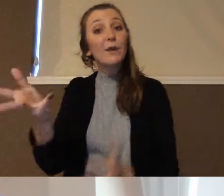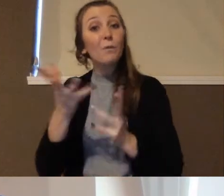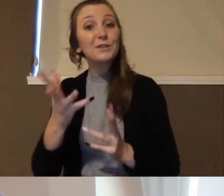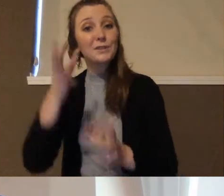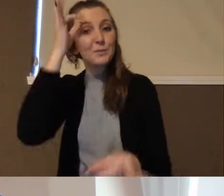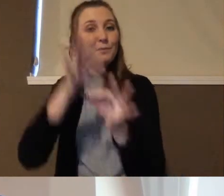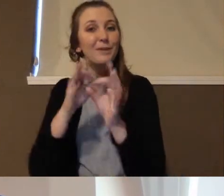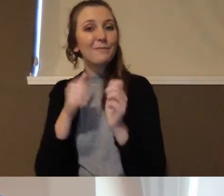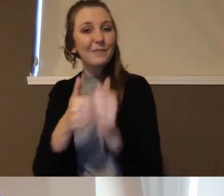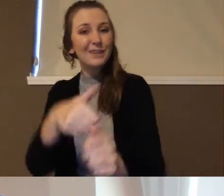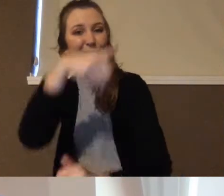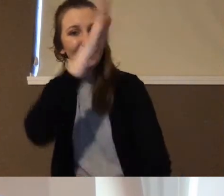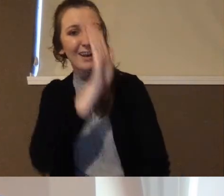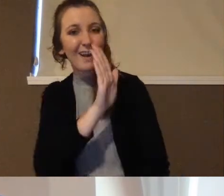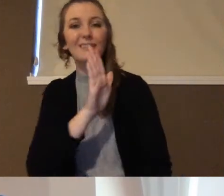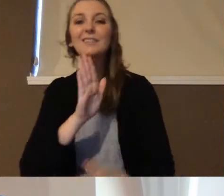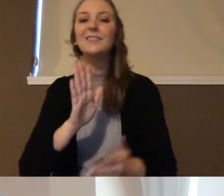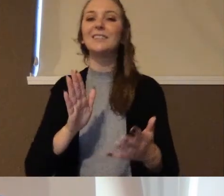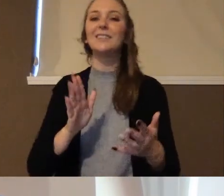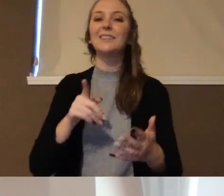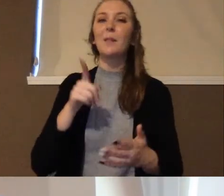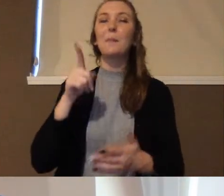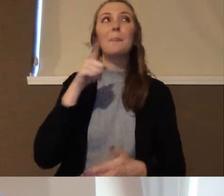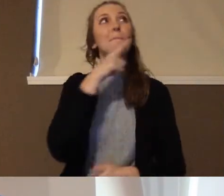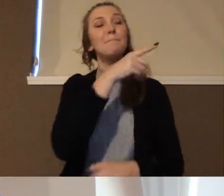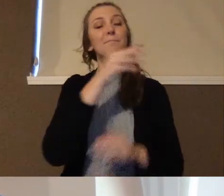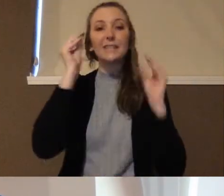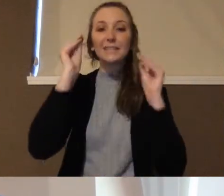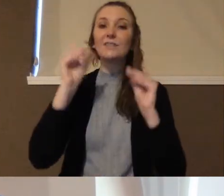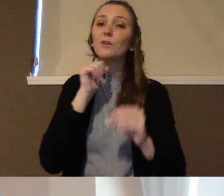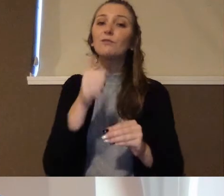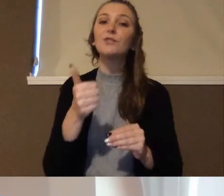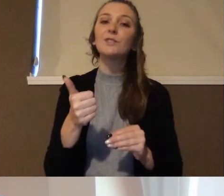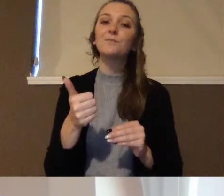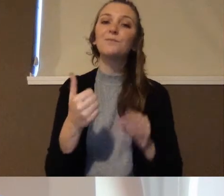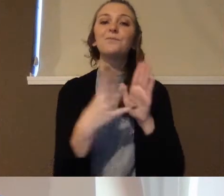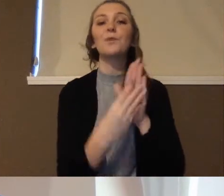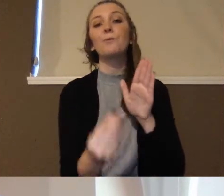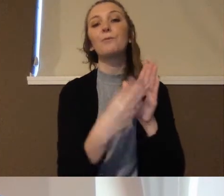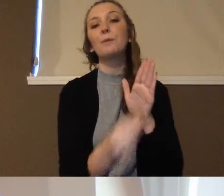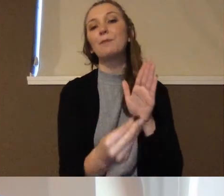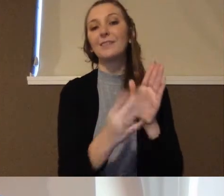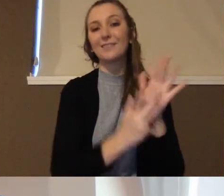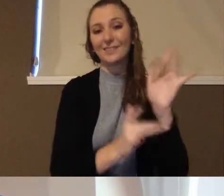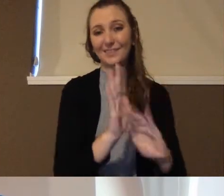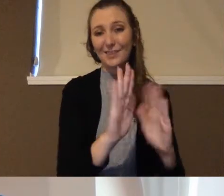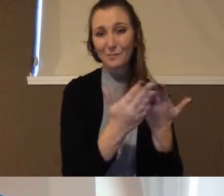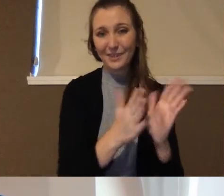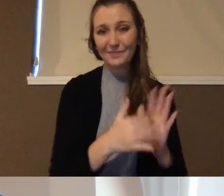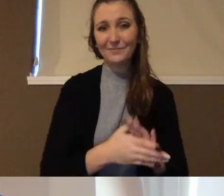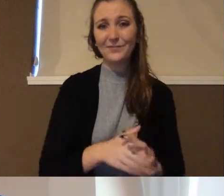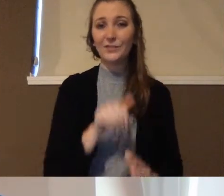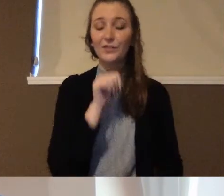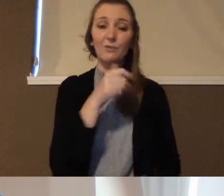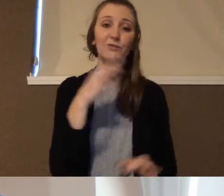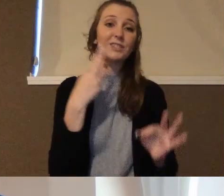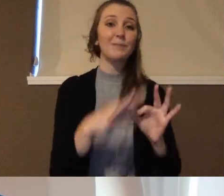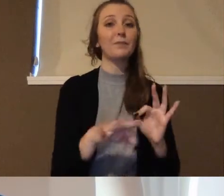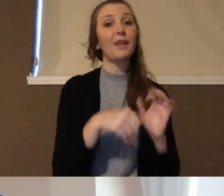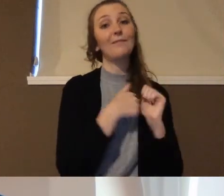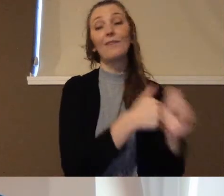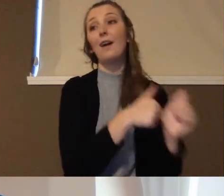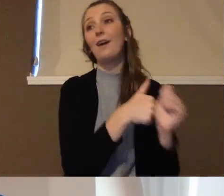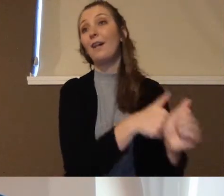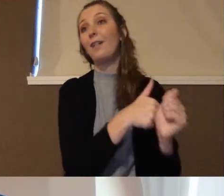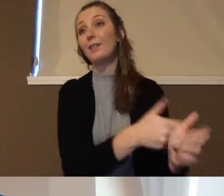you read in Scripture. Don't just parrot what you think those words have always meant. Let